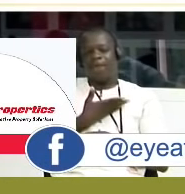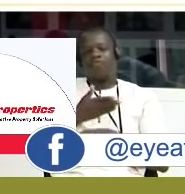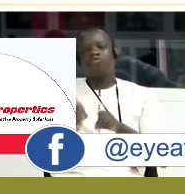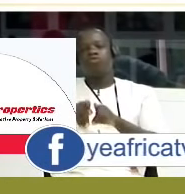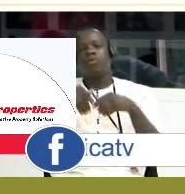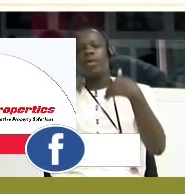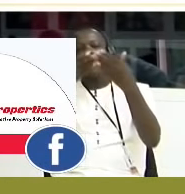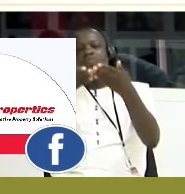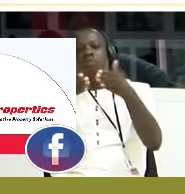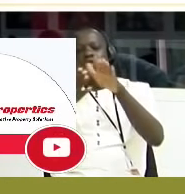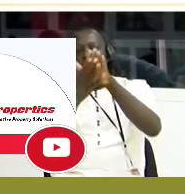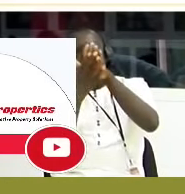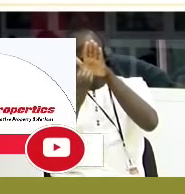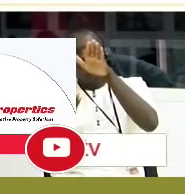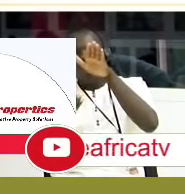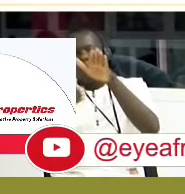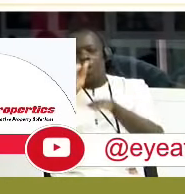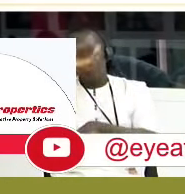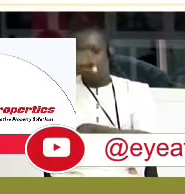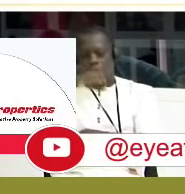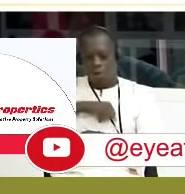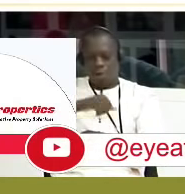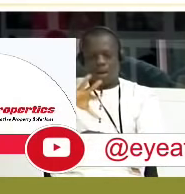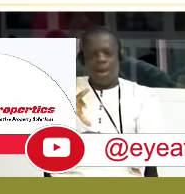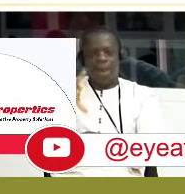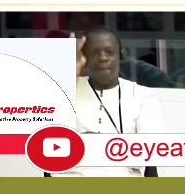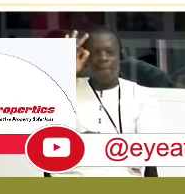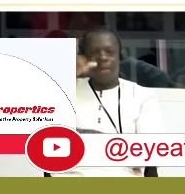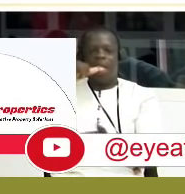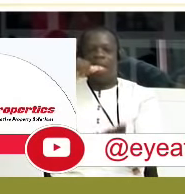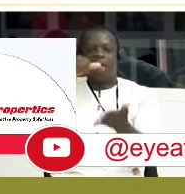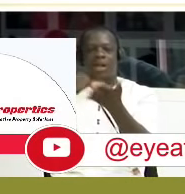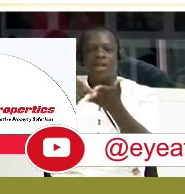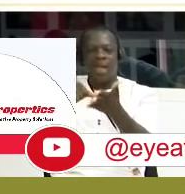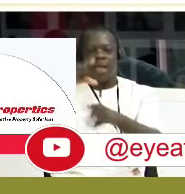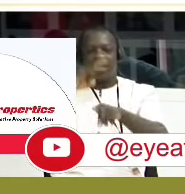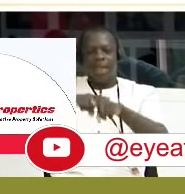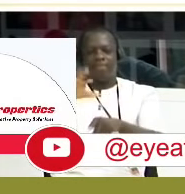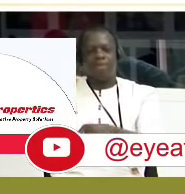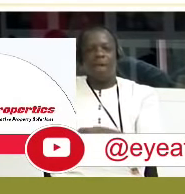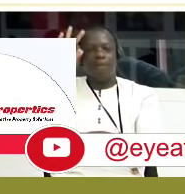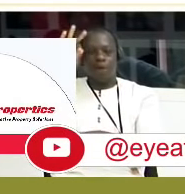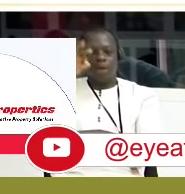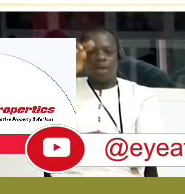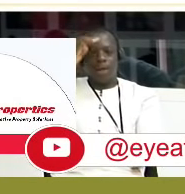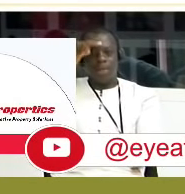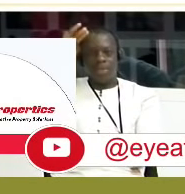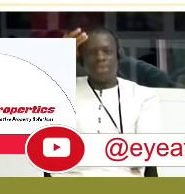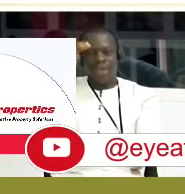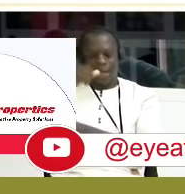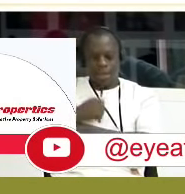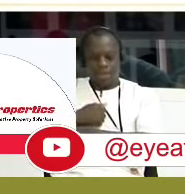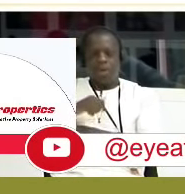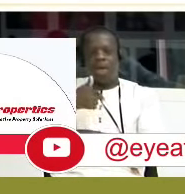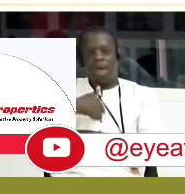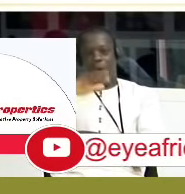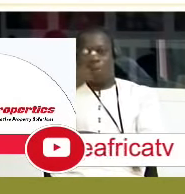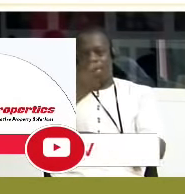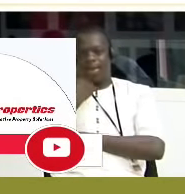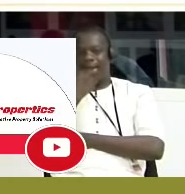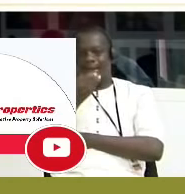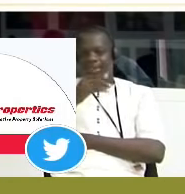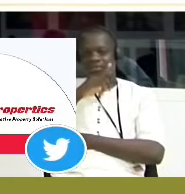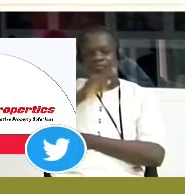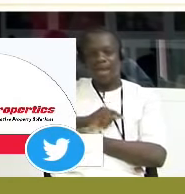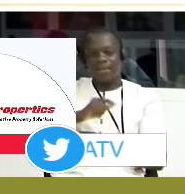your appointment letter when you were appointed as Minister of Interior. Yes. I will ask the usher to bring it back to you so you can identify